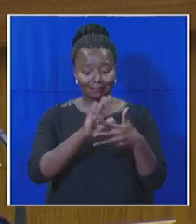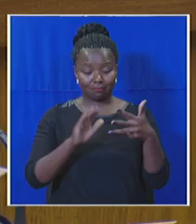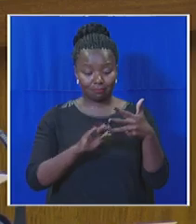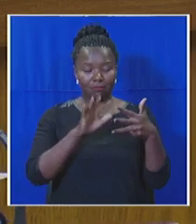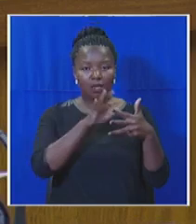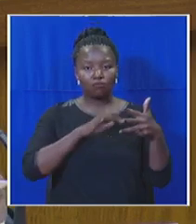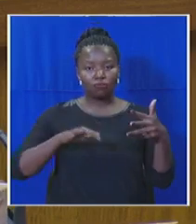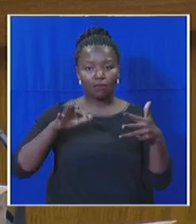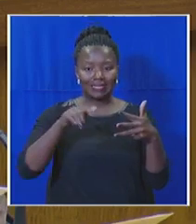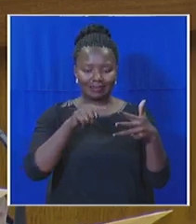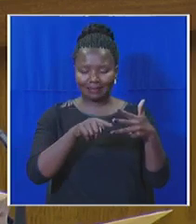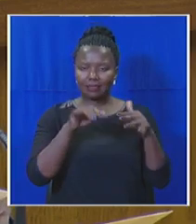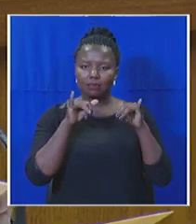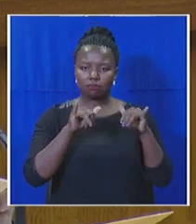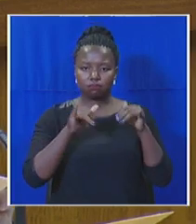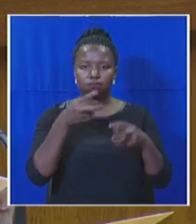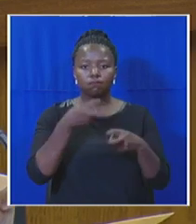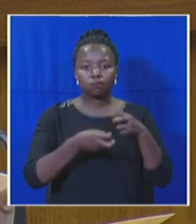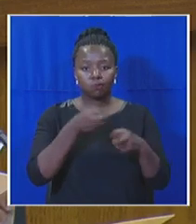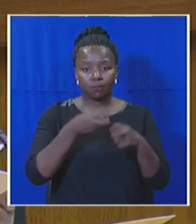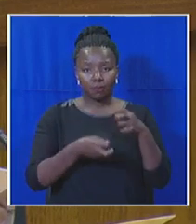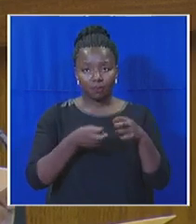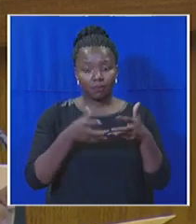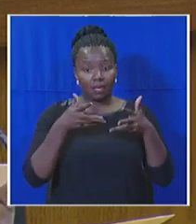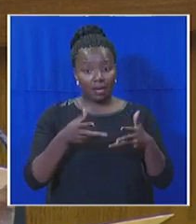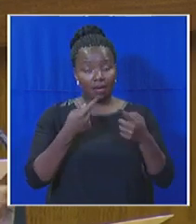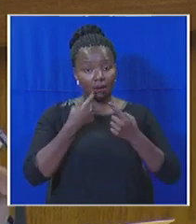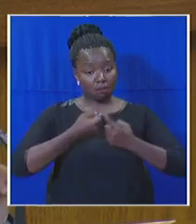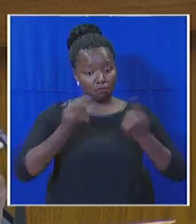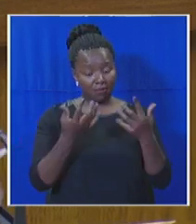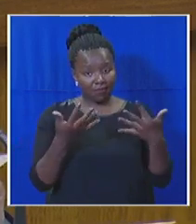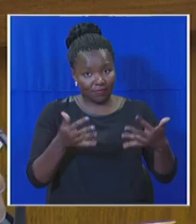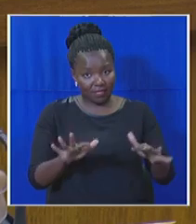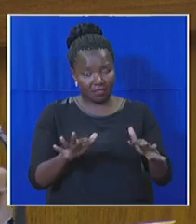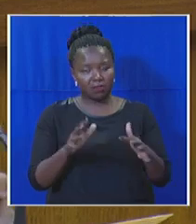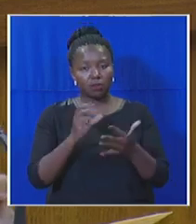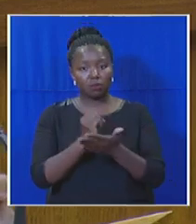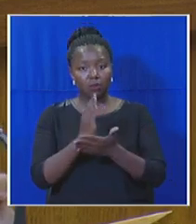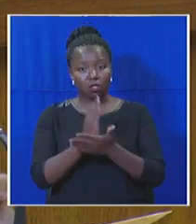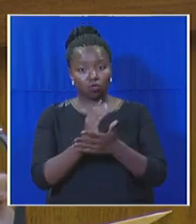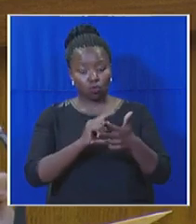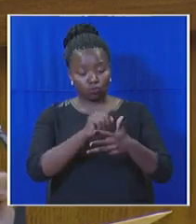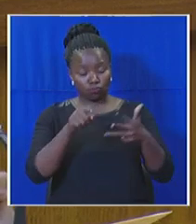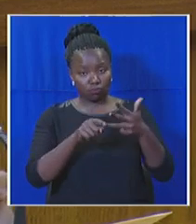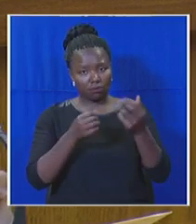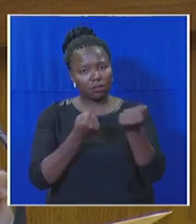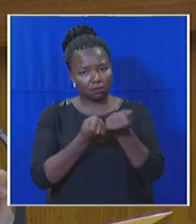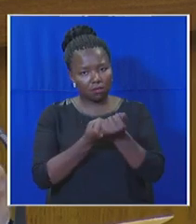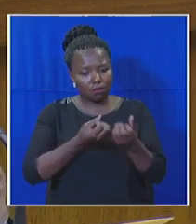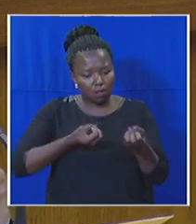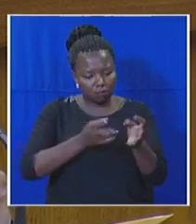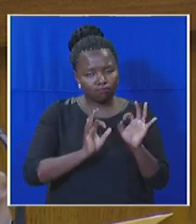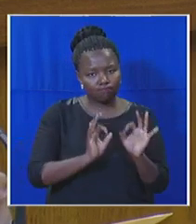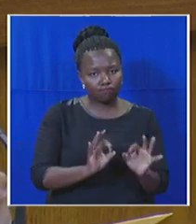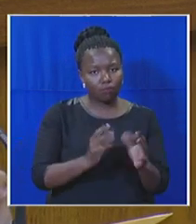These declarations will ensure that support is provided to communities and